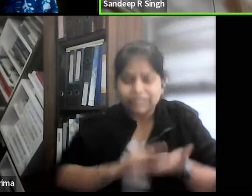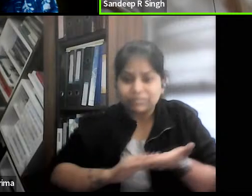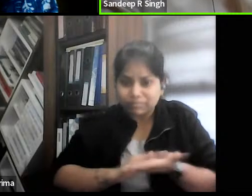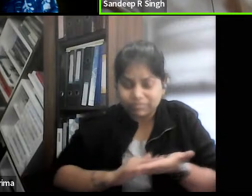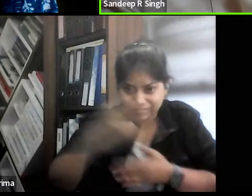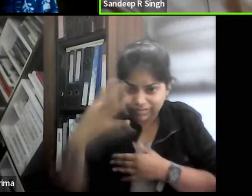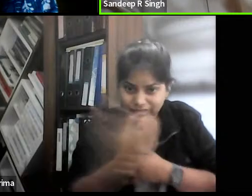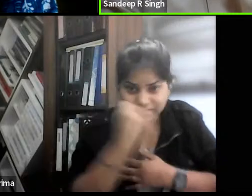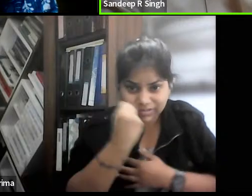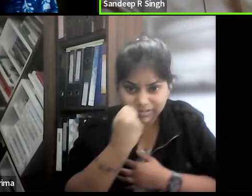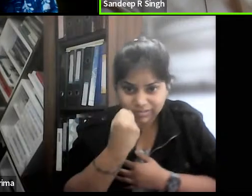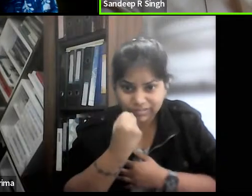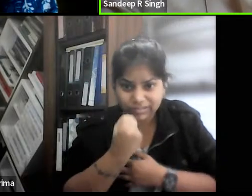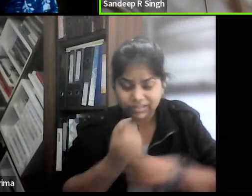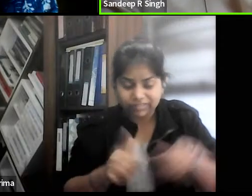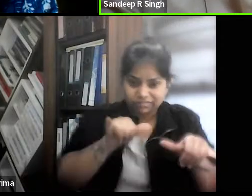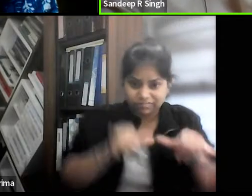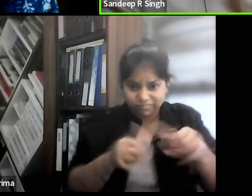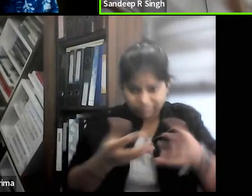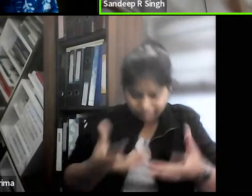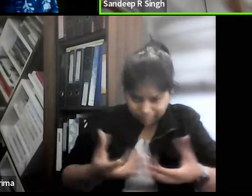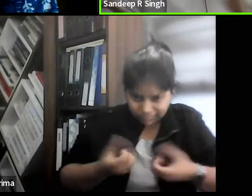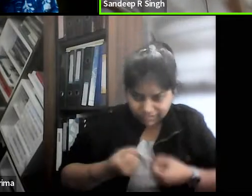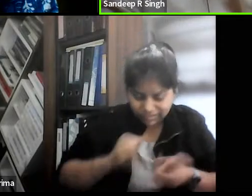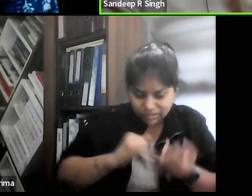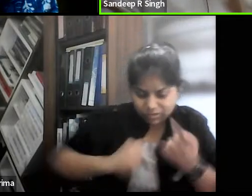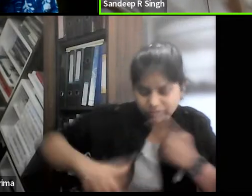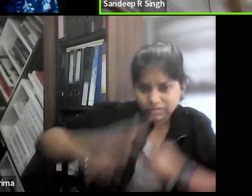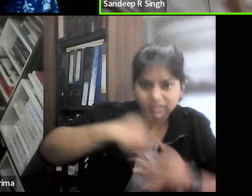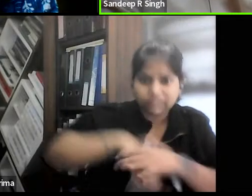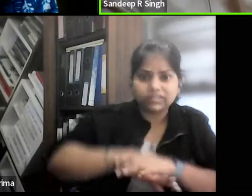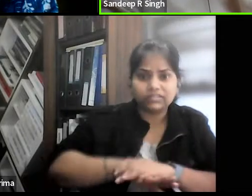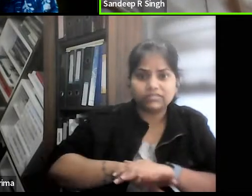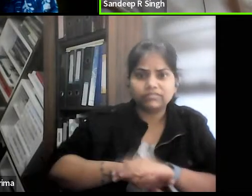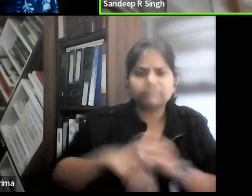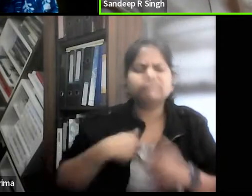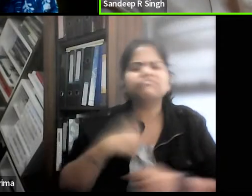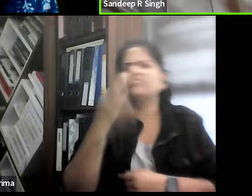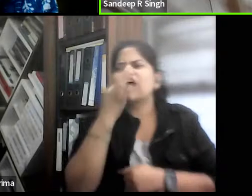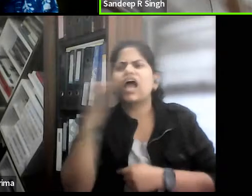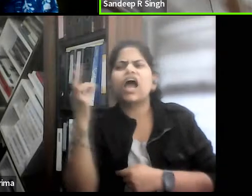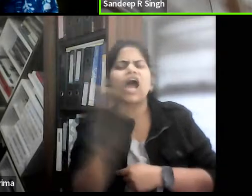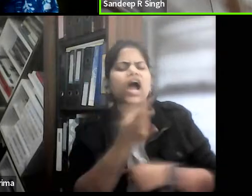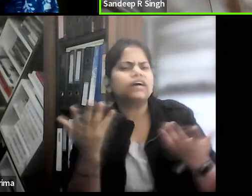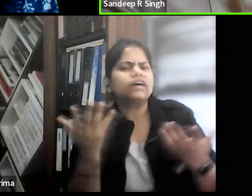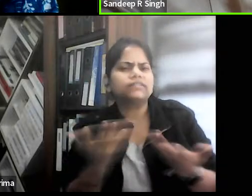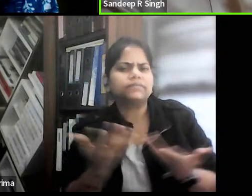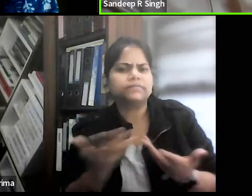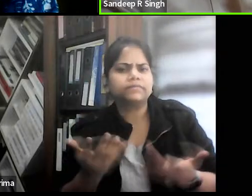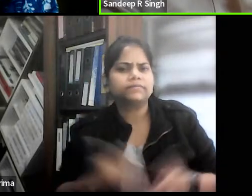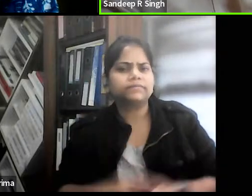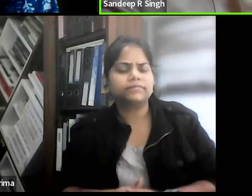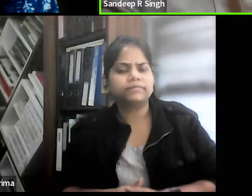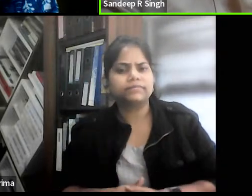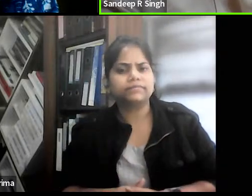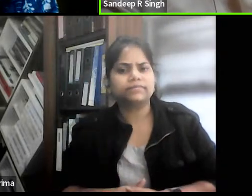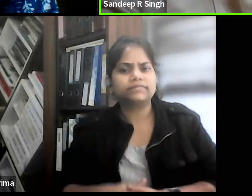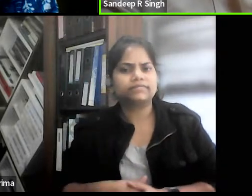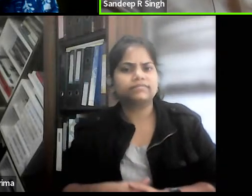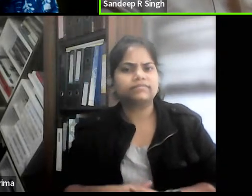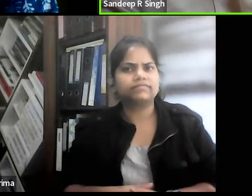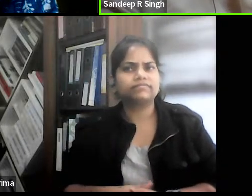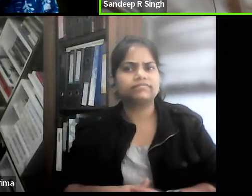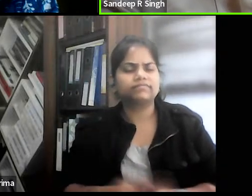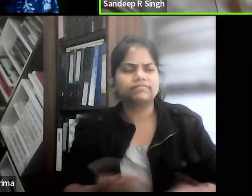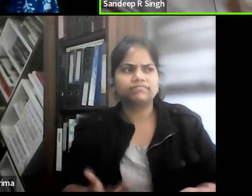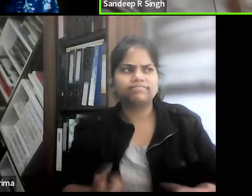accommodation in society. So what I'm asking is, therefore, is there any feeling